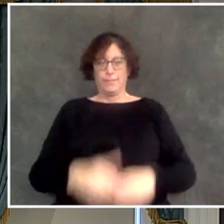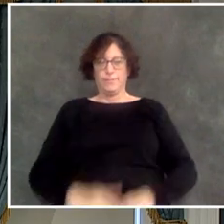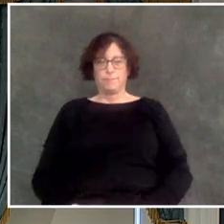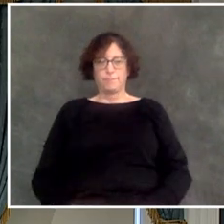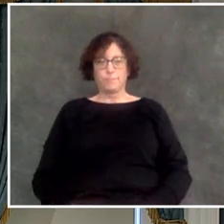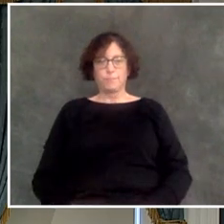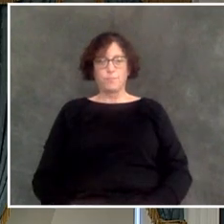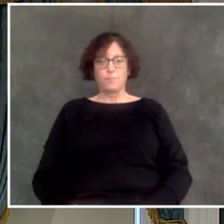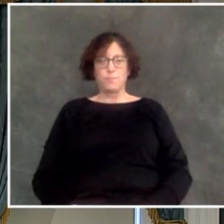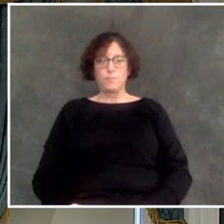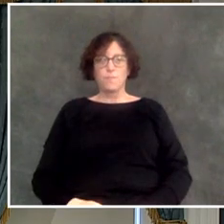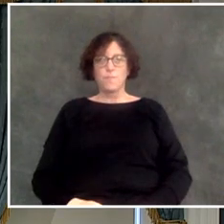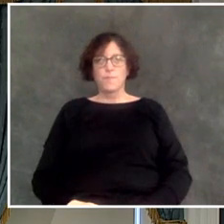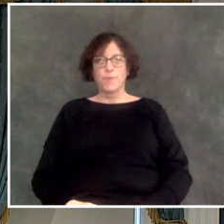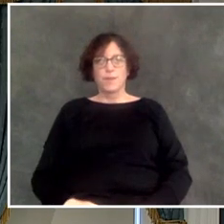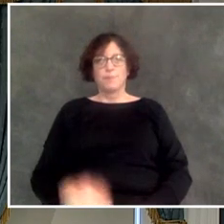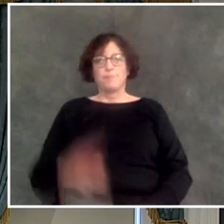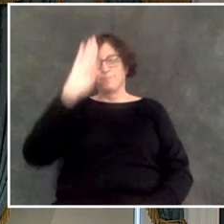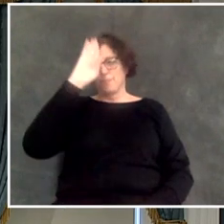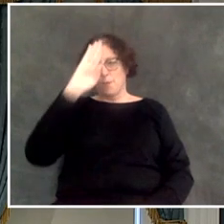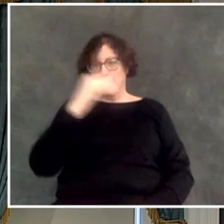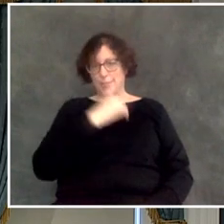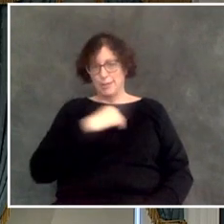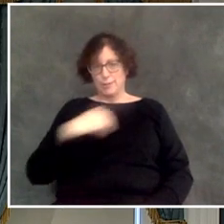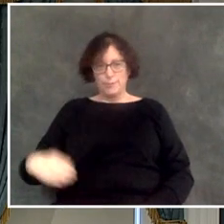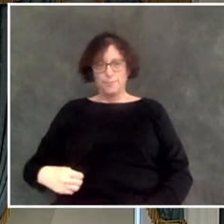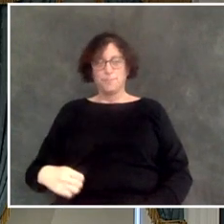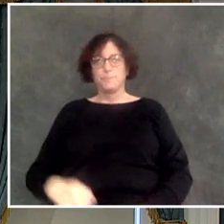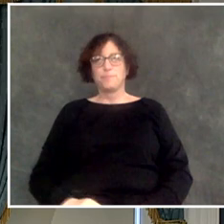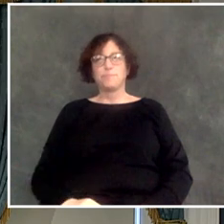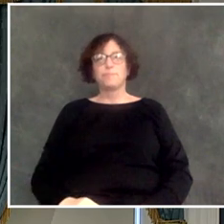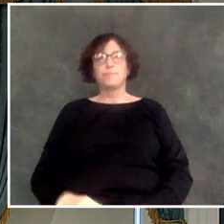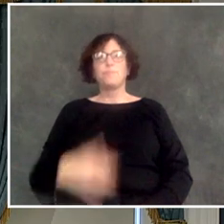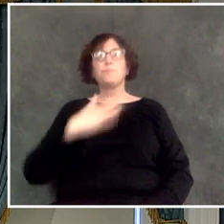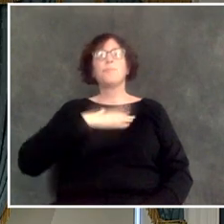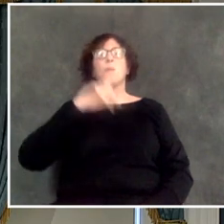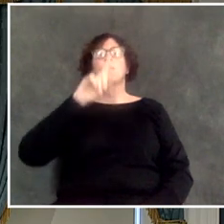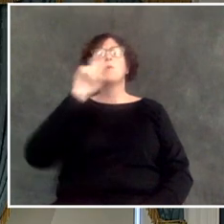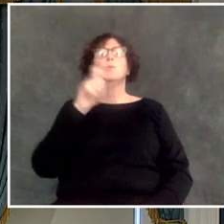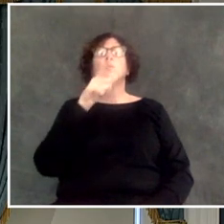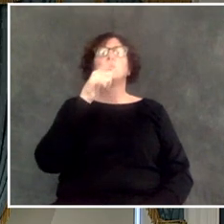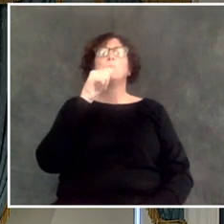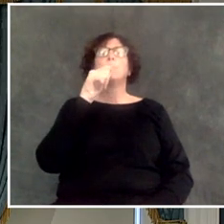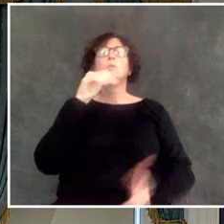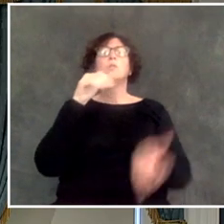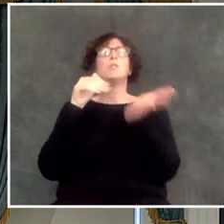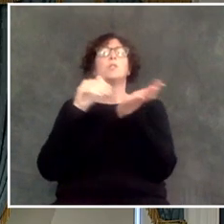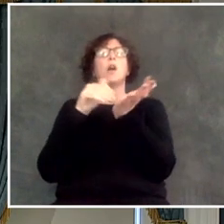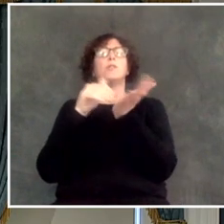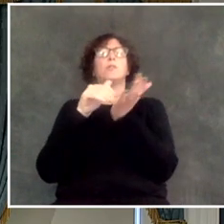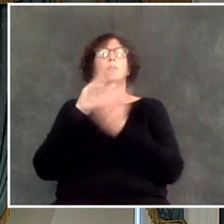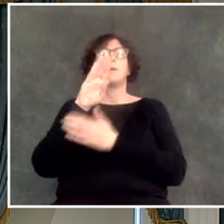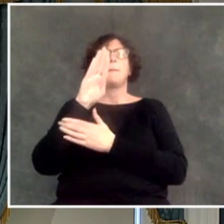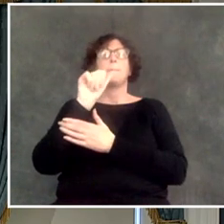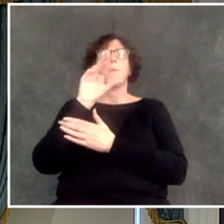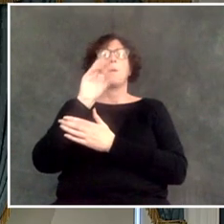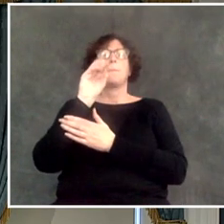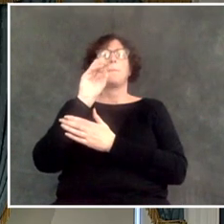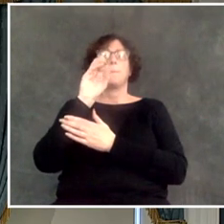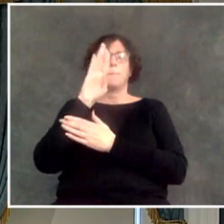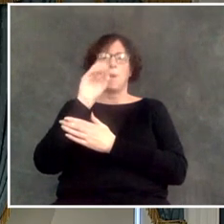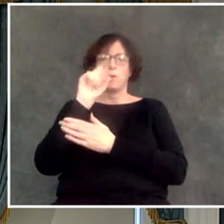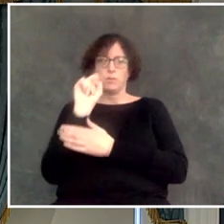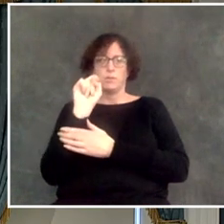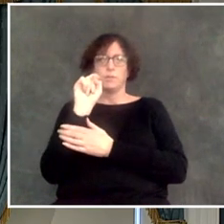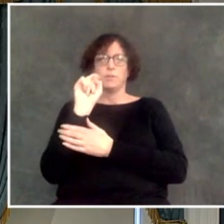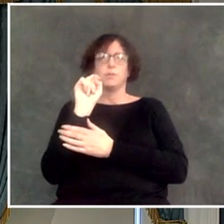I have a question more for Dr. Barbeau. I talked to a number of people who tested positive for the coronavirus and they're recovering at home, but